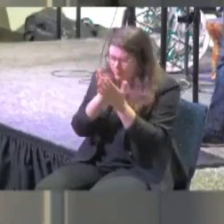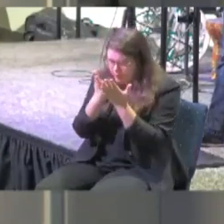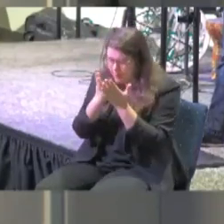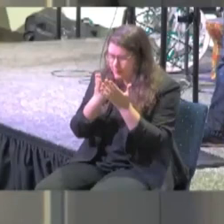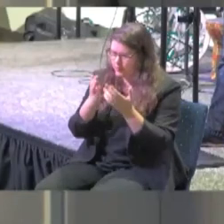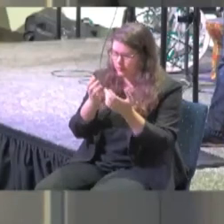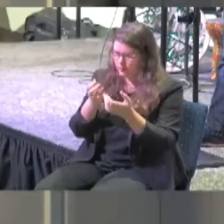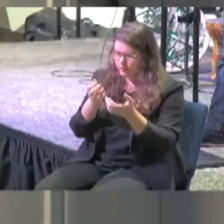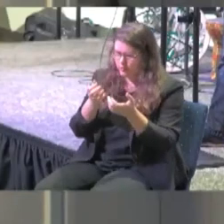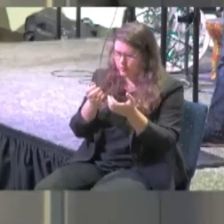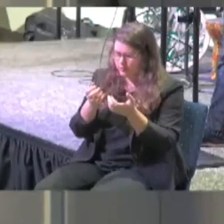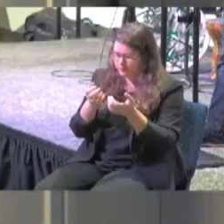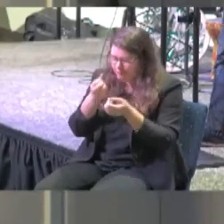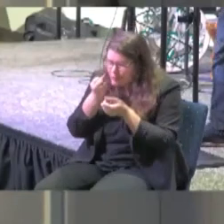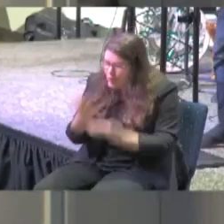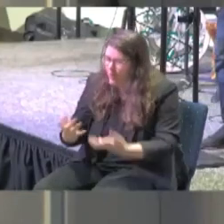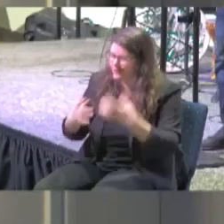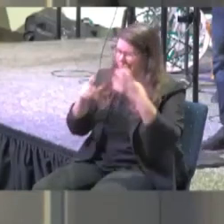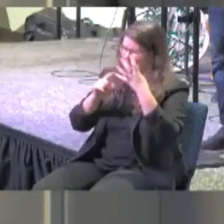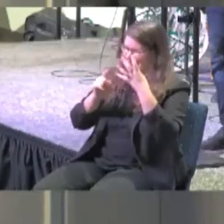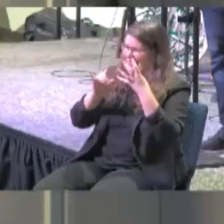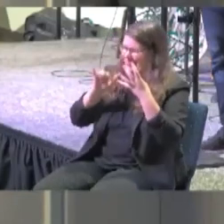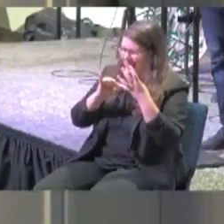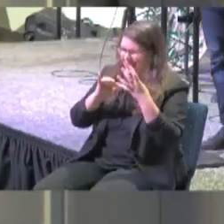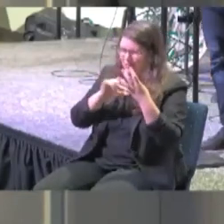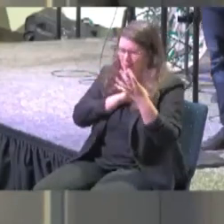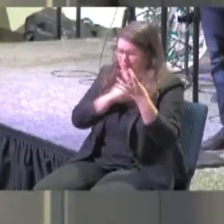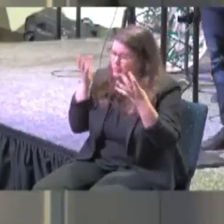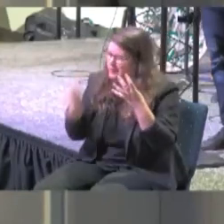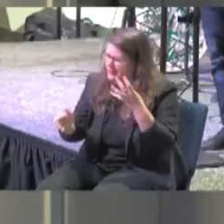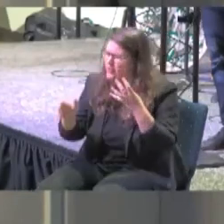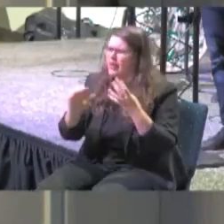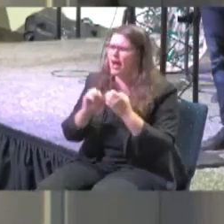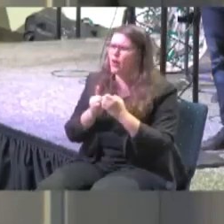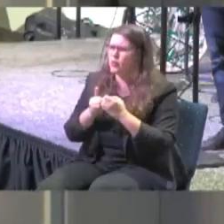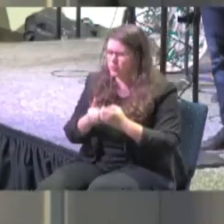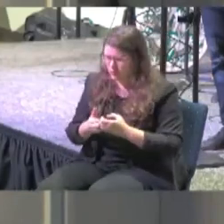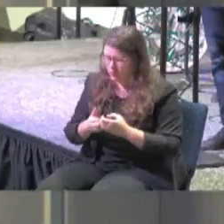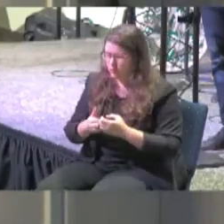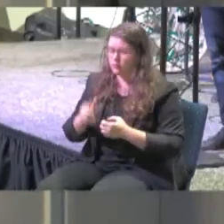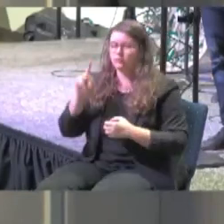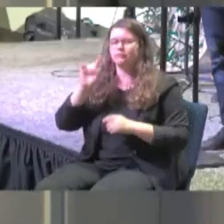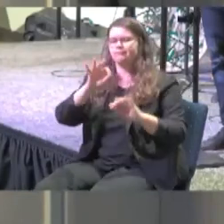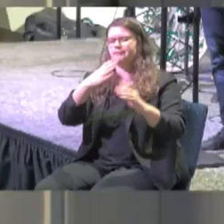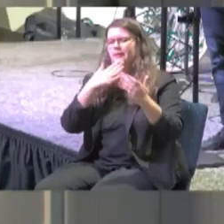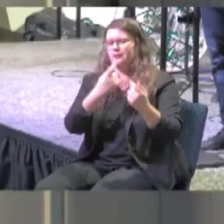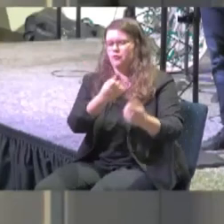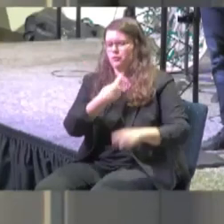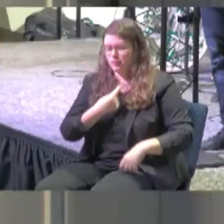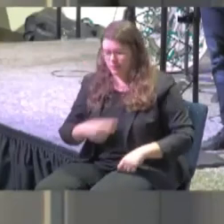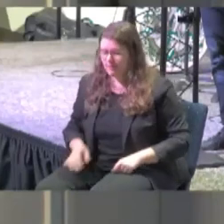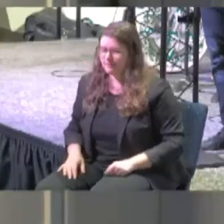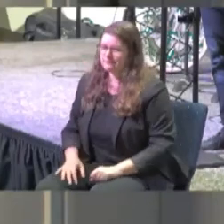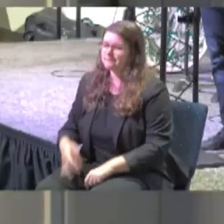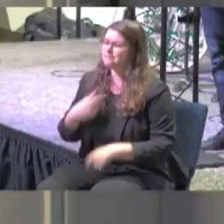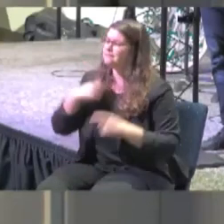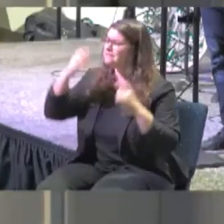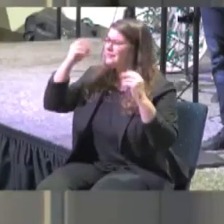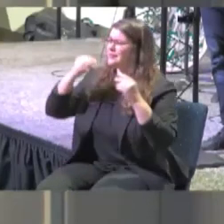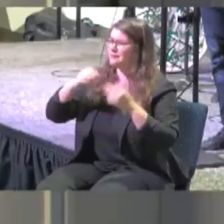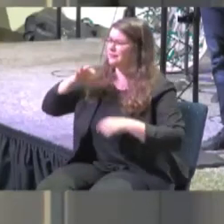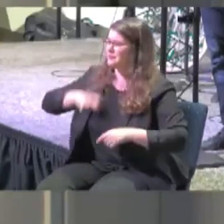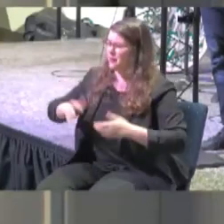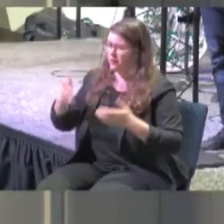it iconoclastic? Thank you very much. The things that I can think of that really are very helpful